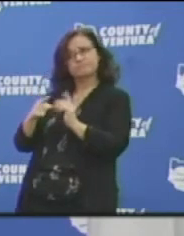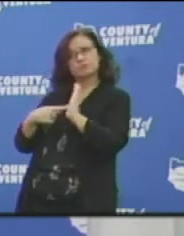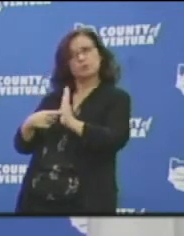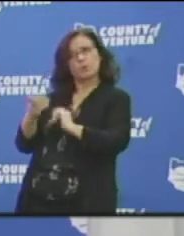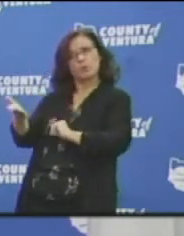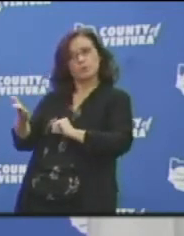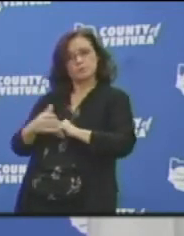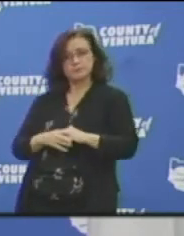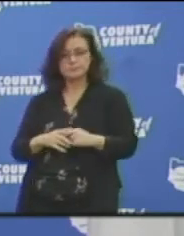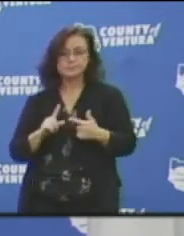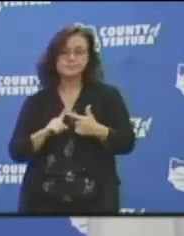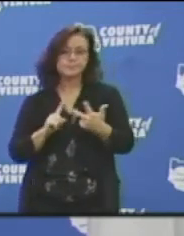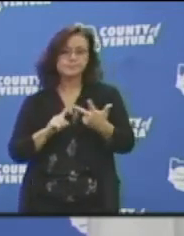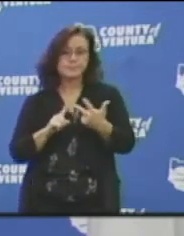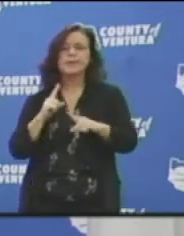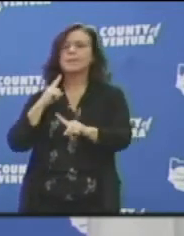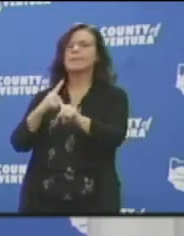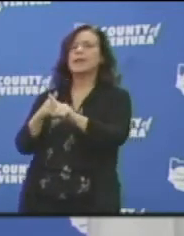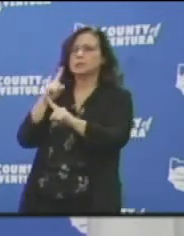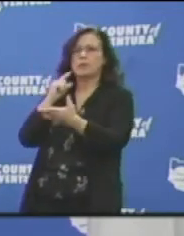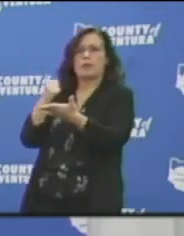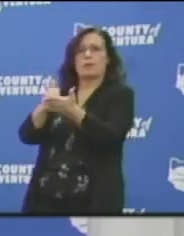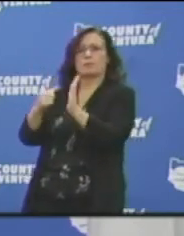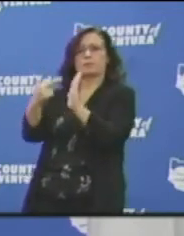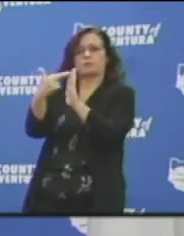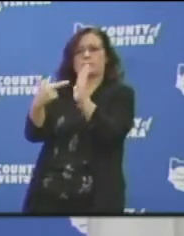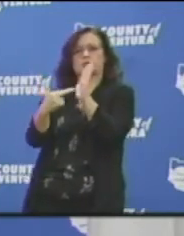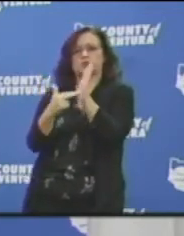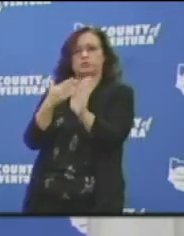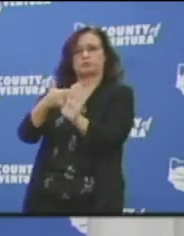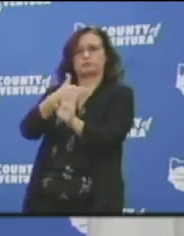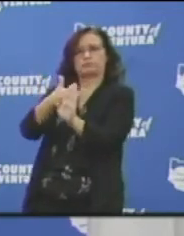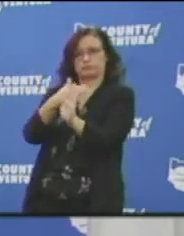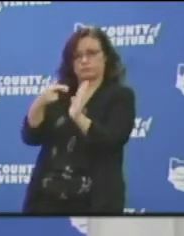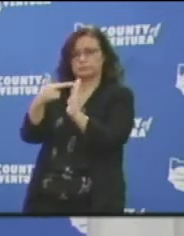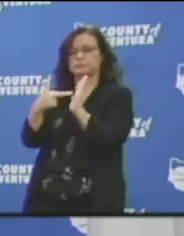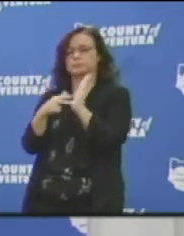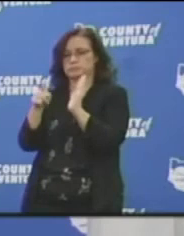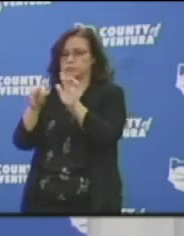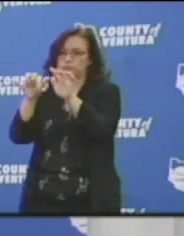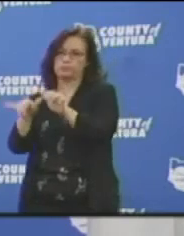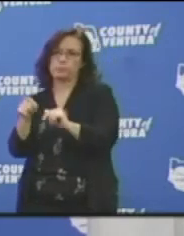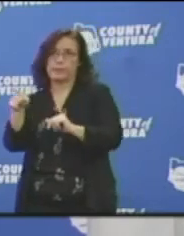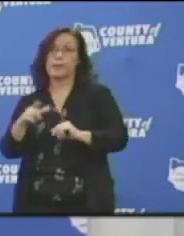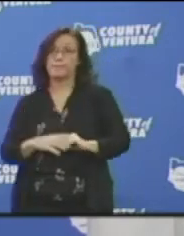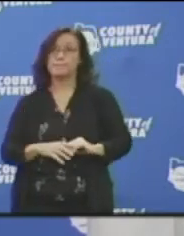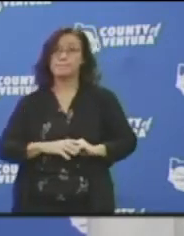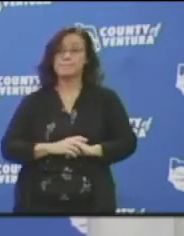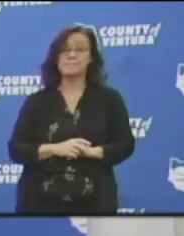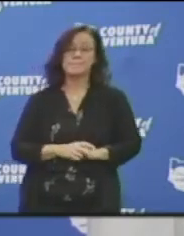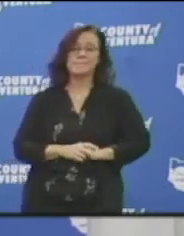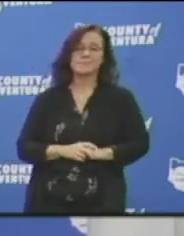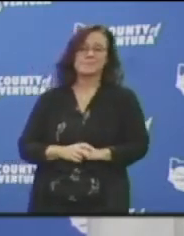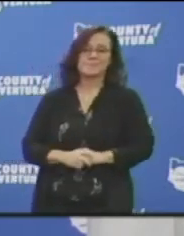to the pre-registration site from that web location.